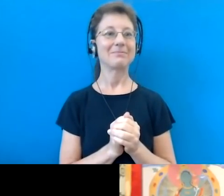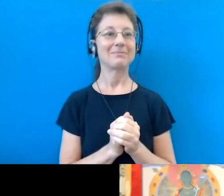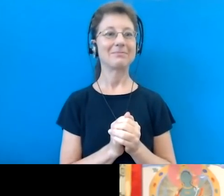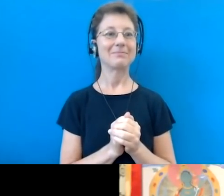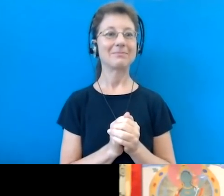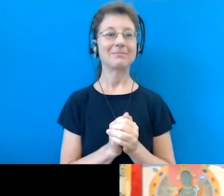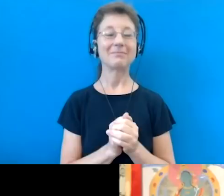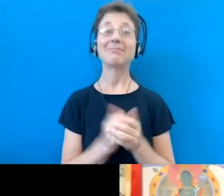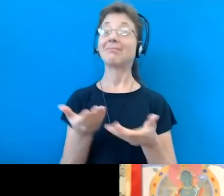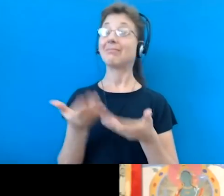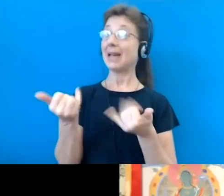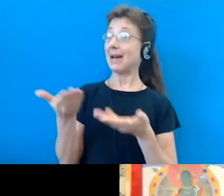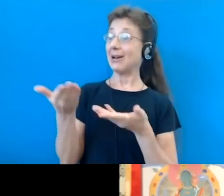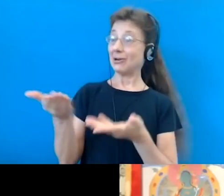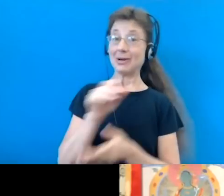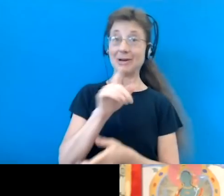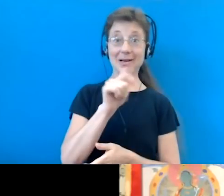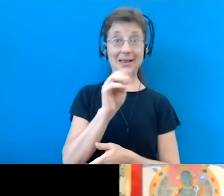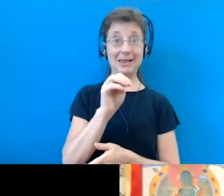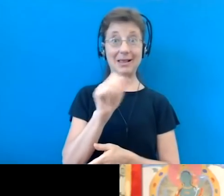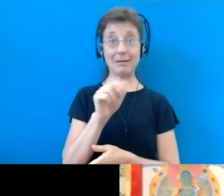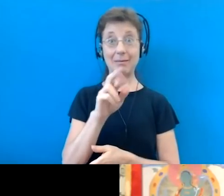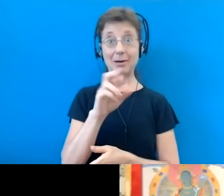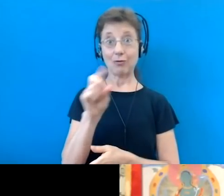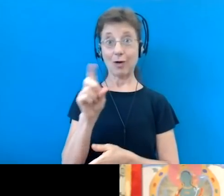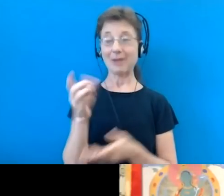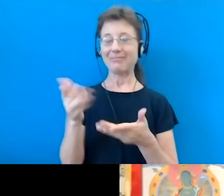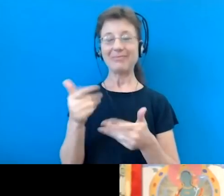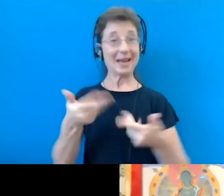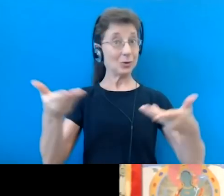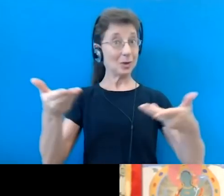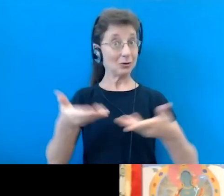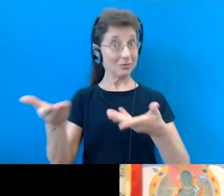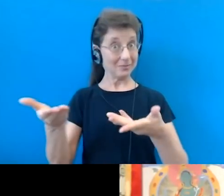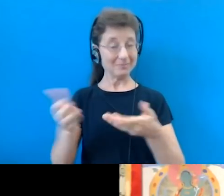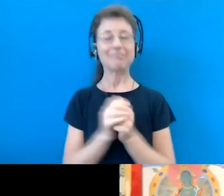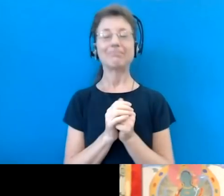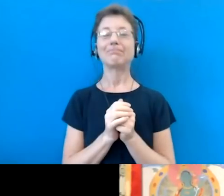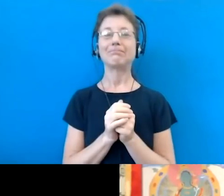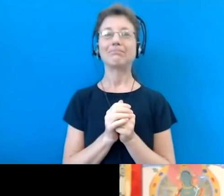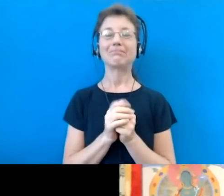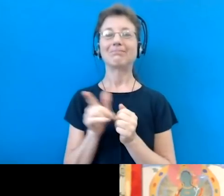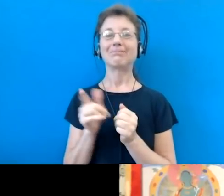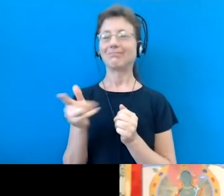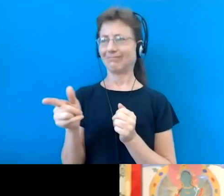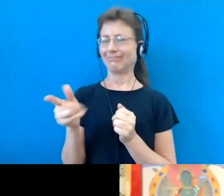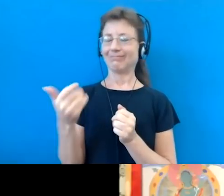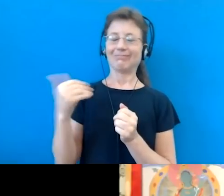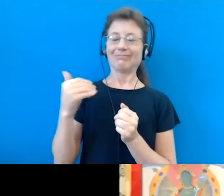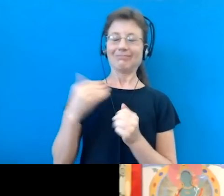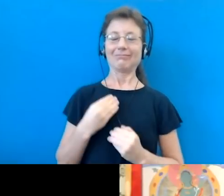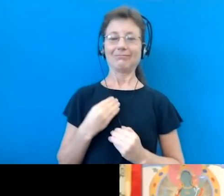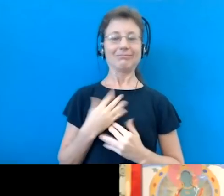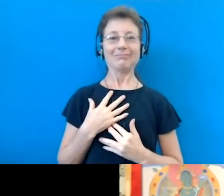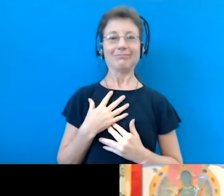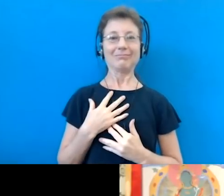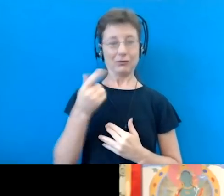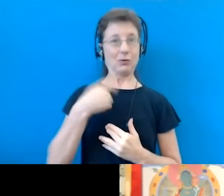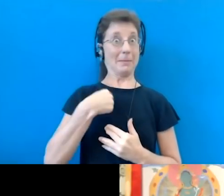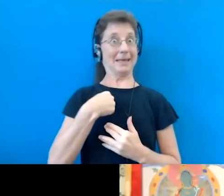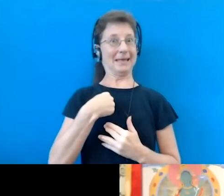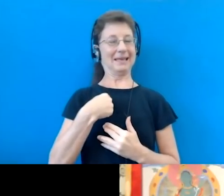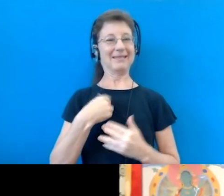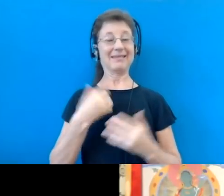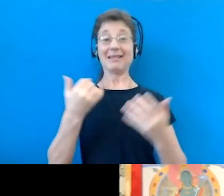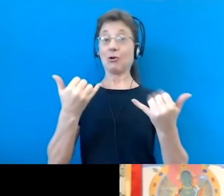Okay, Lama Rod. Well, as a way of introducing, Lama Rod's a major inspiration to me, like right now in